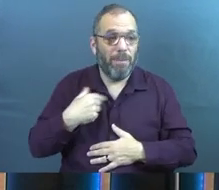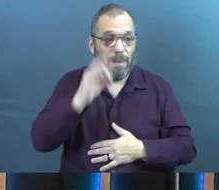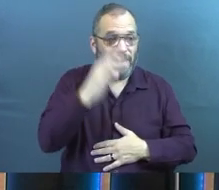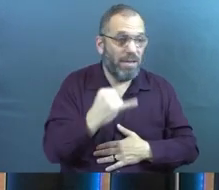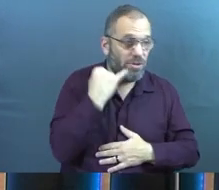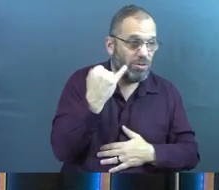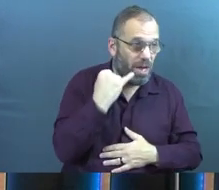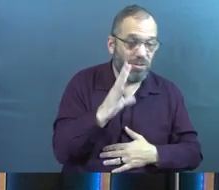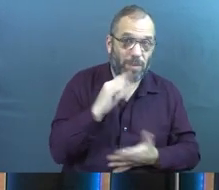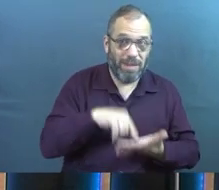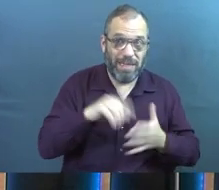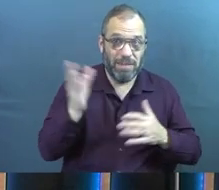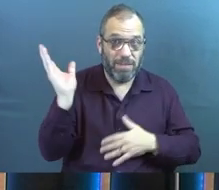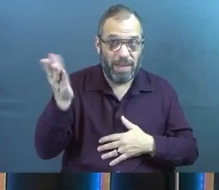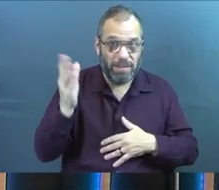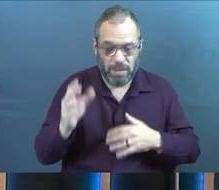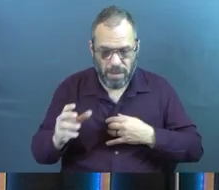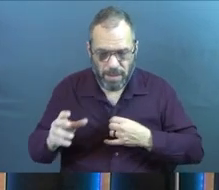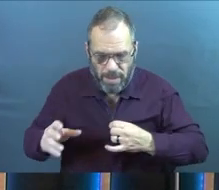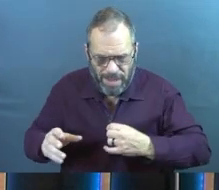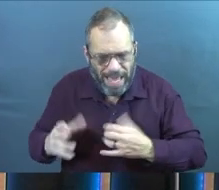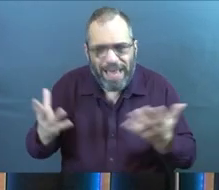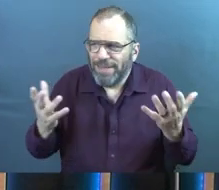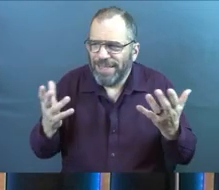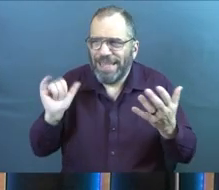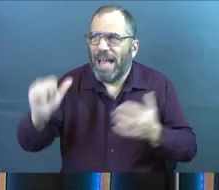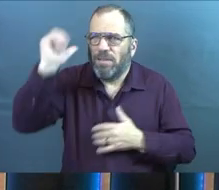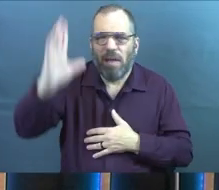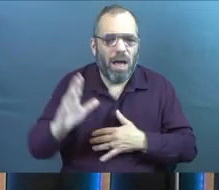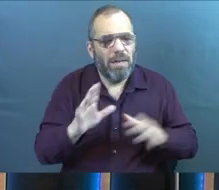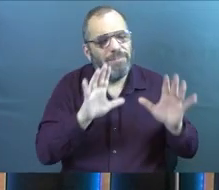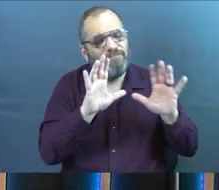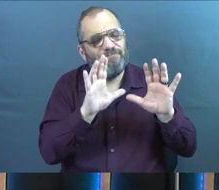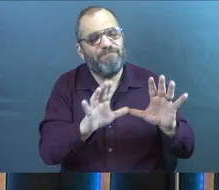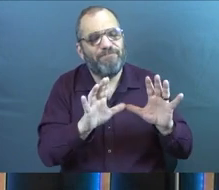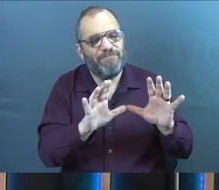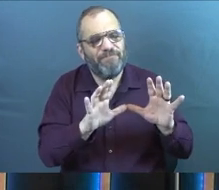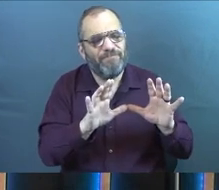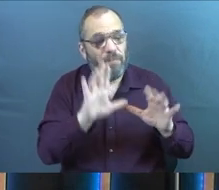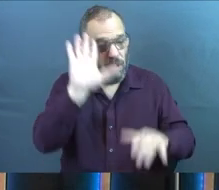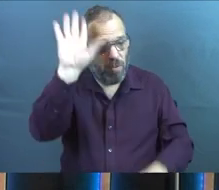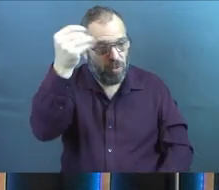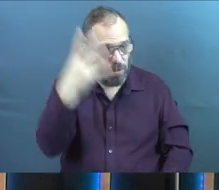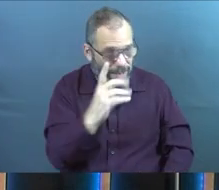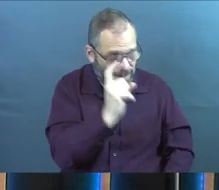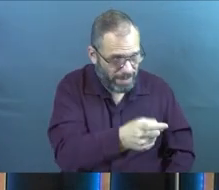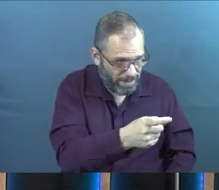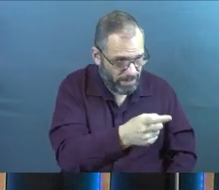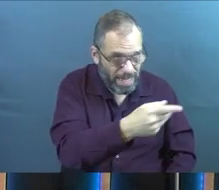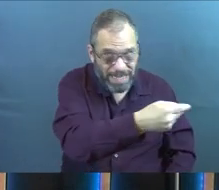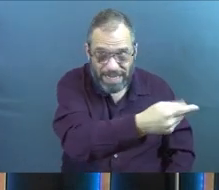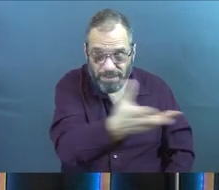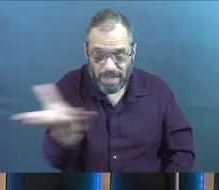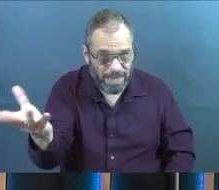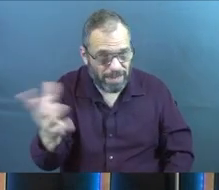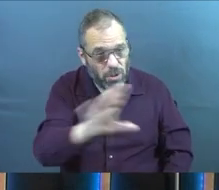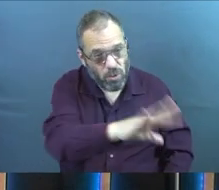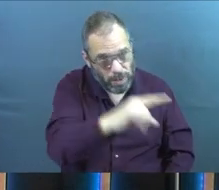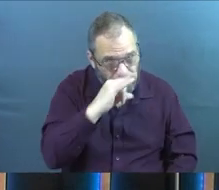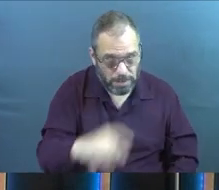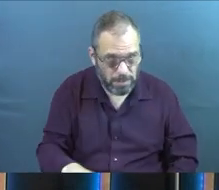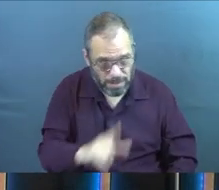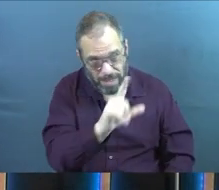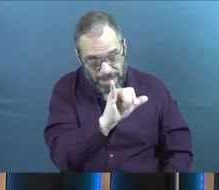I were talking about this message coming up, and it was just the fact that God is like, hey, I'm the grace I give you, give to them. Give to your